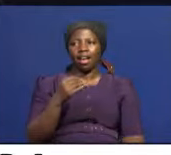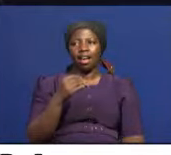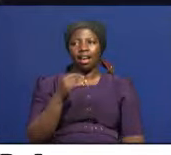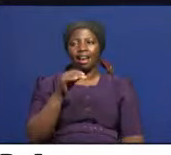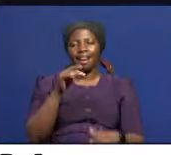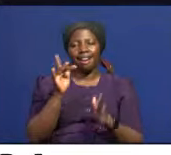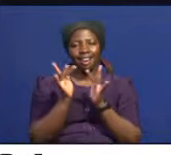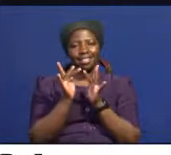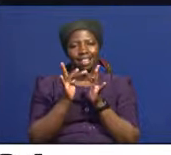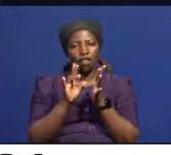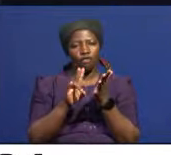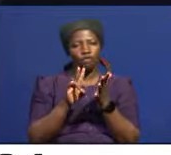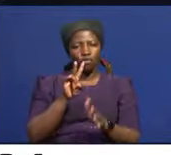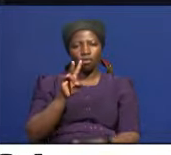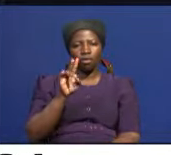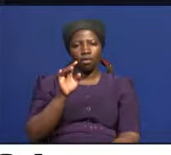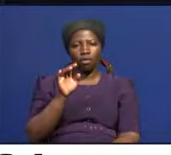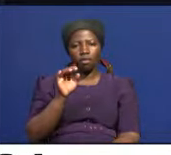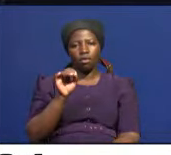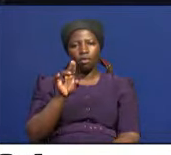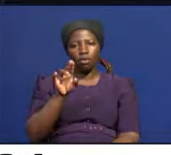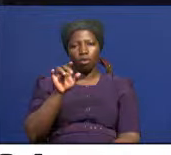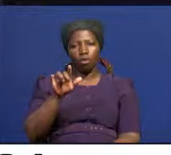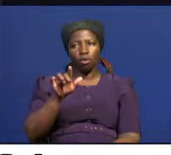that has eliminated